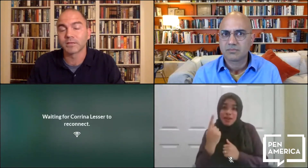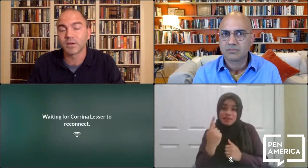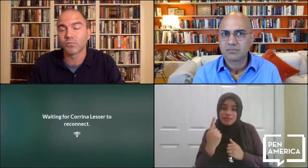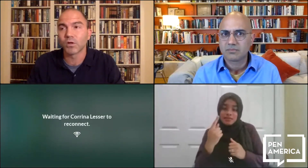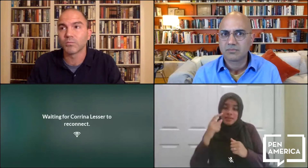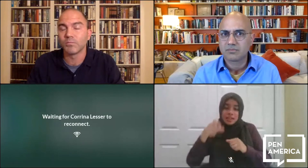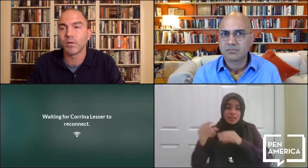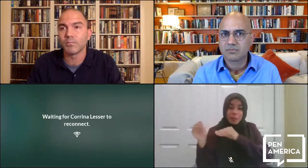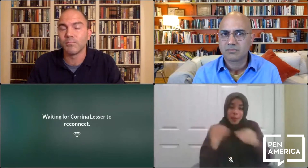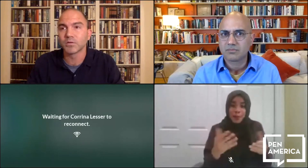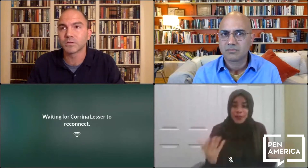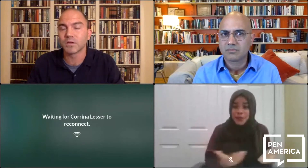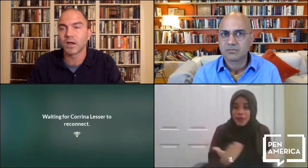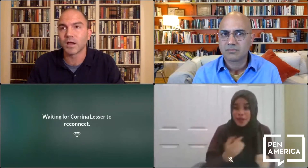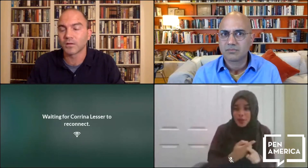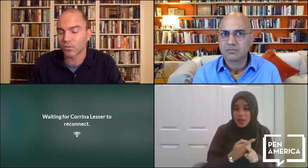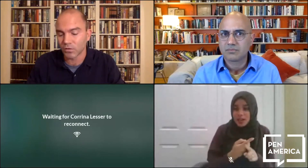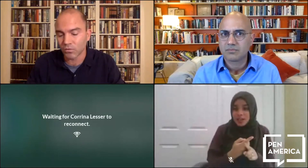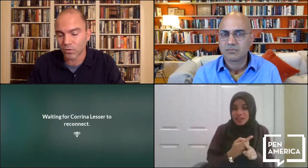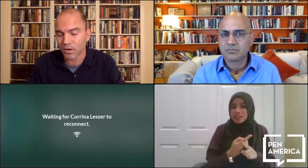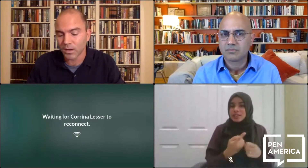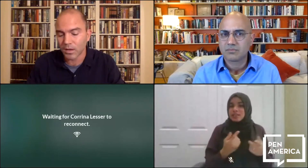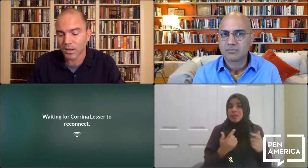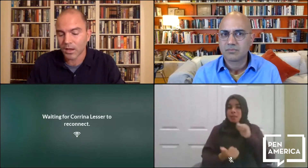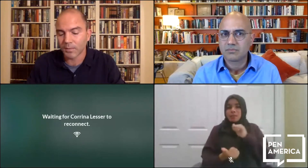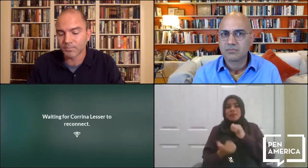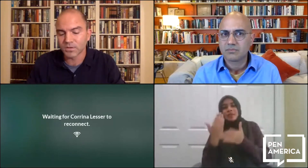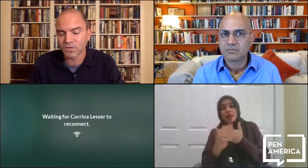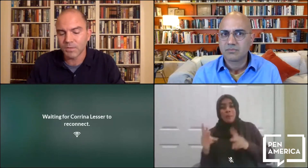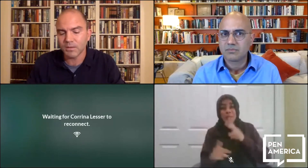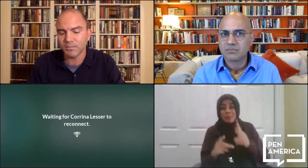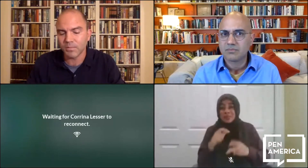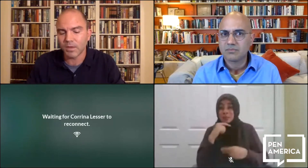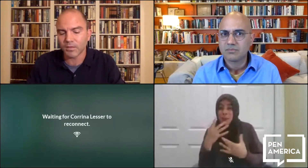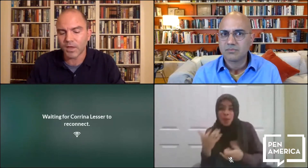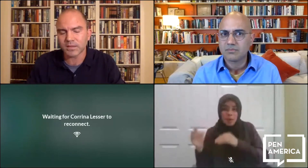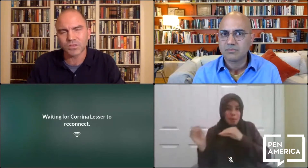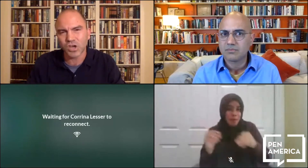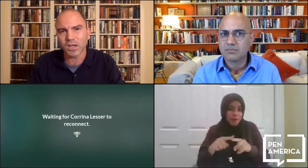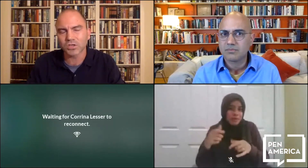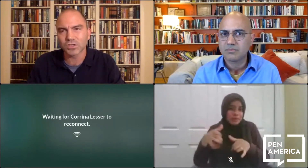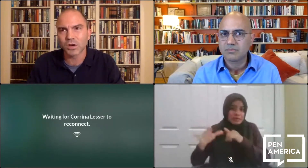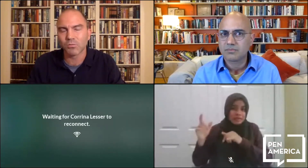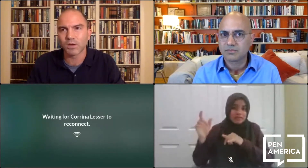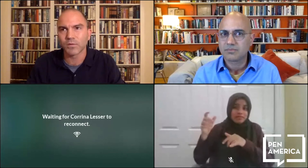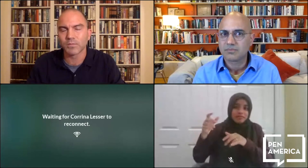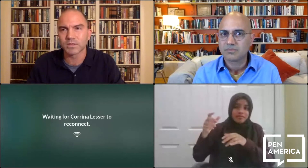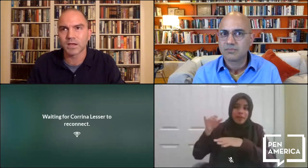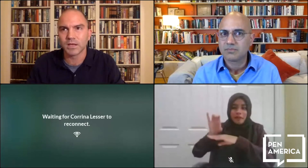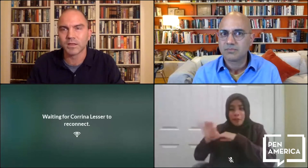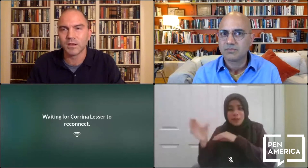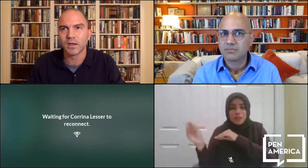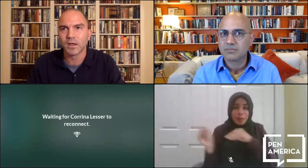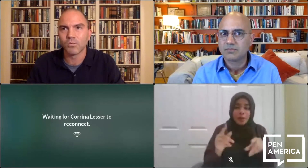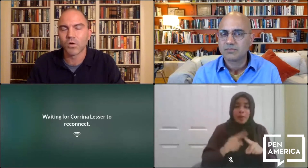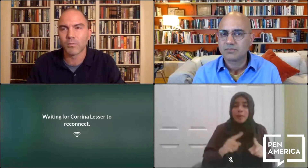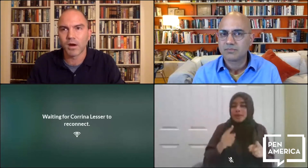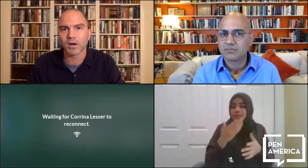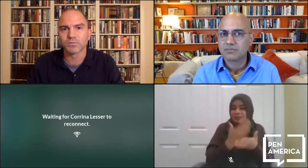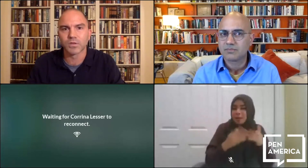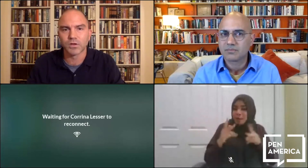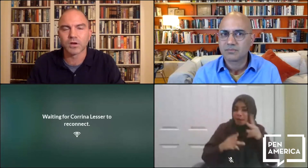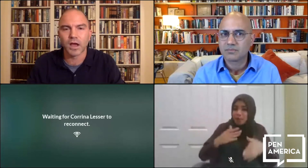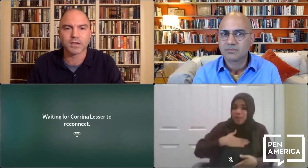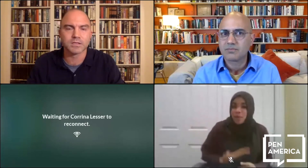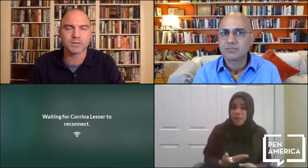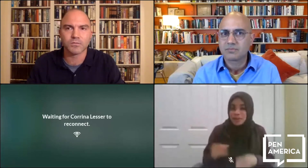some against their will, but most on their own accord. So to me, that's a change. It went from this idea that we're Americans,